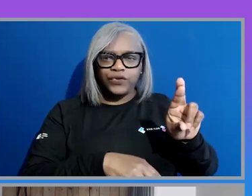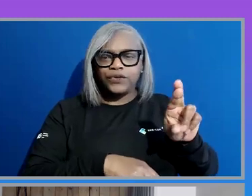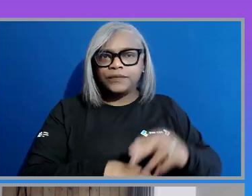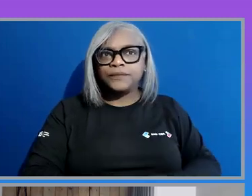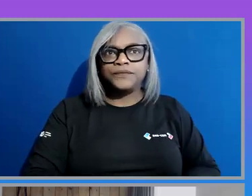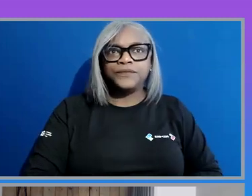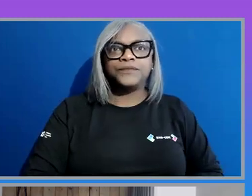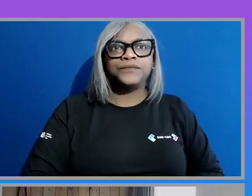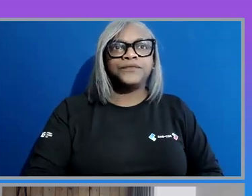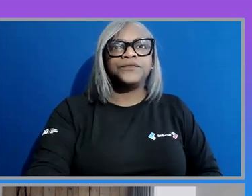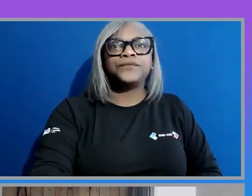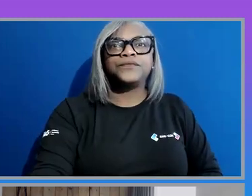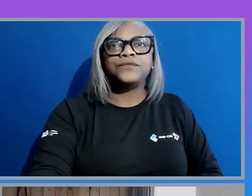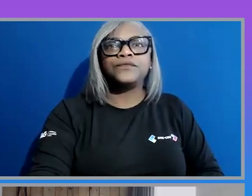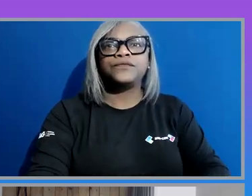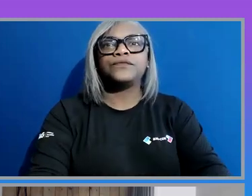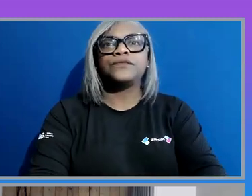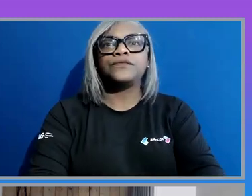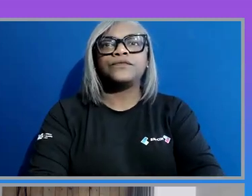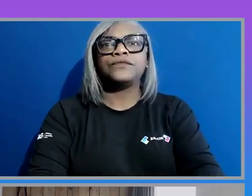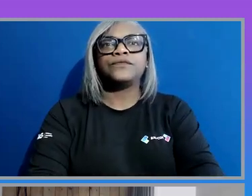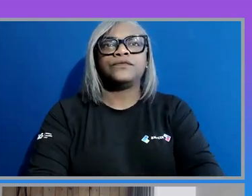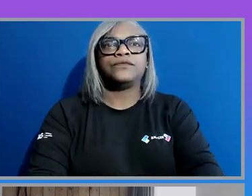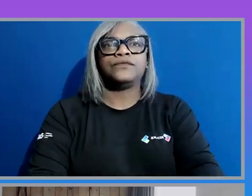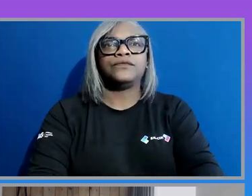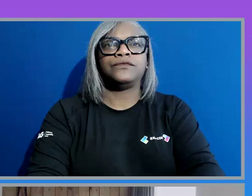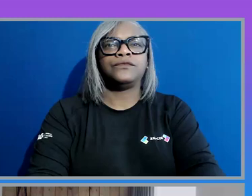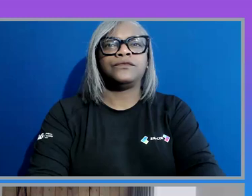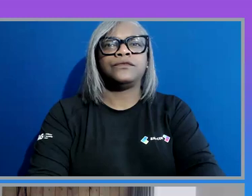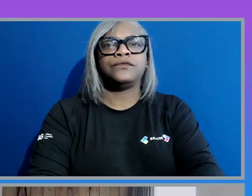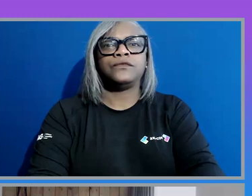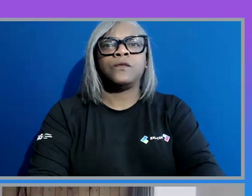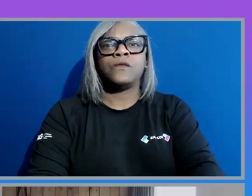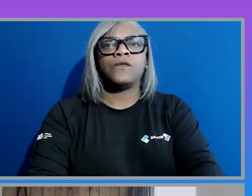Anyway, in this case, we open up the list